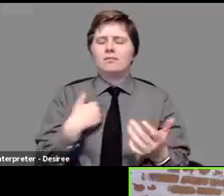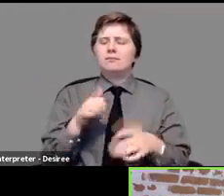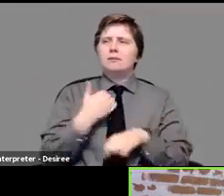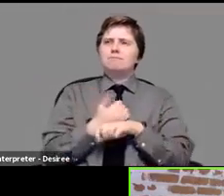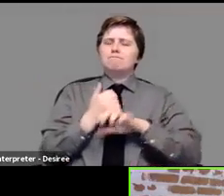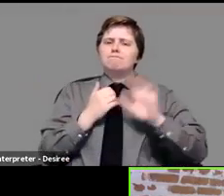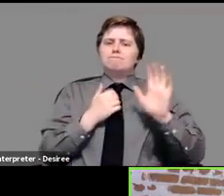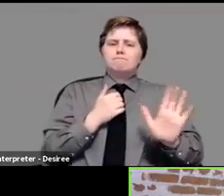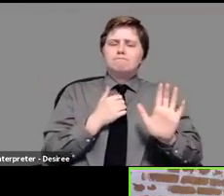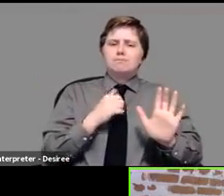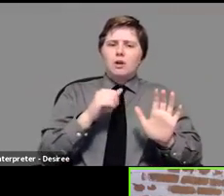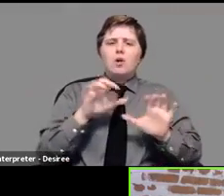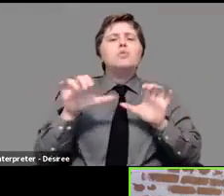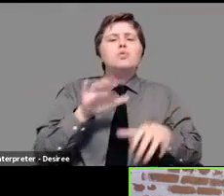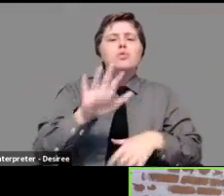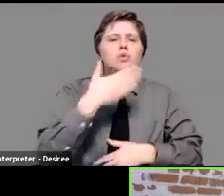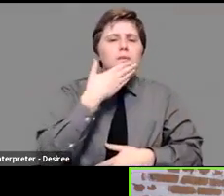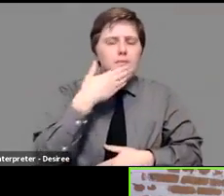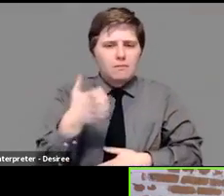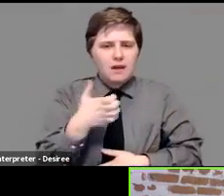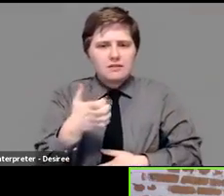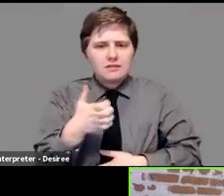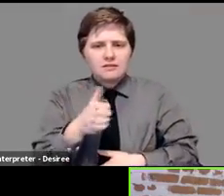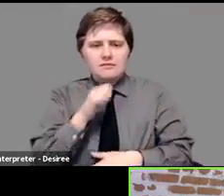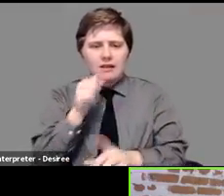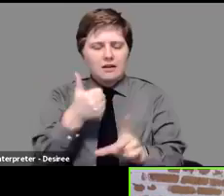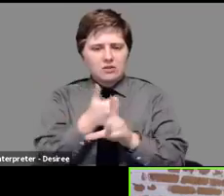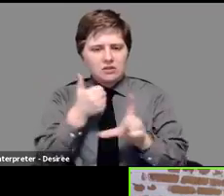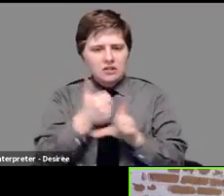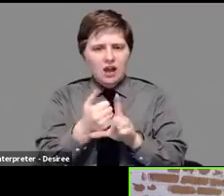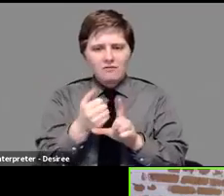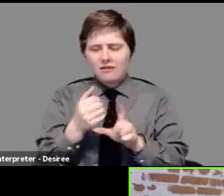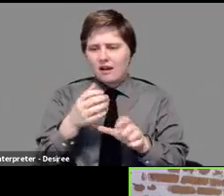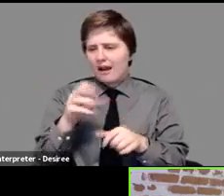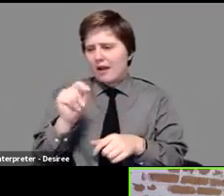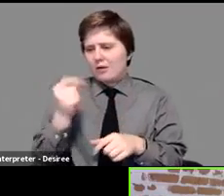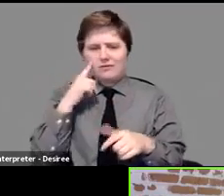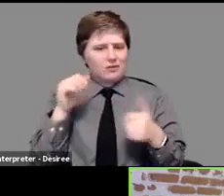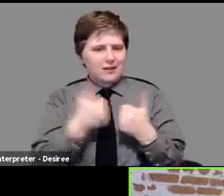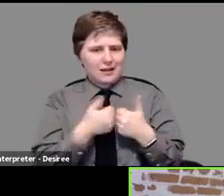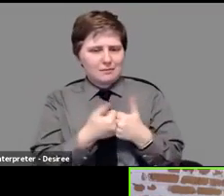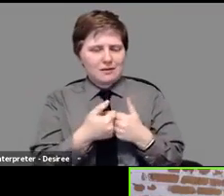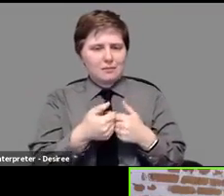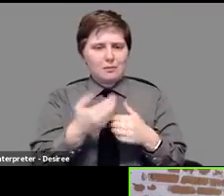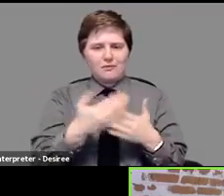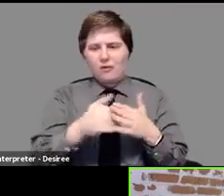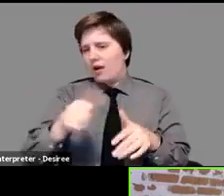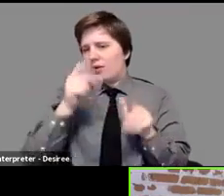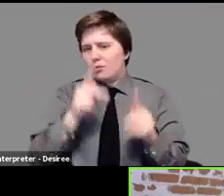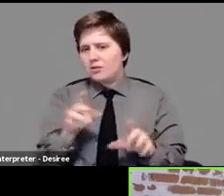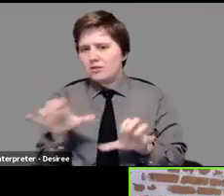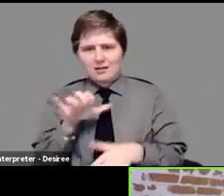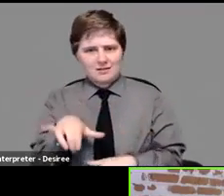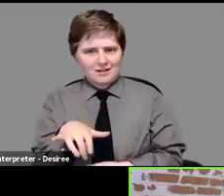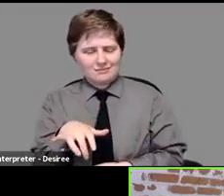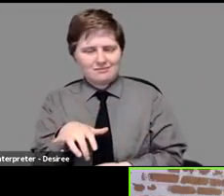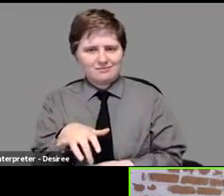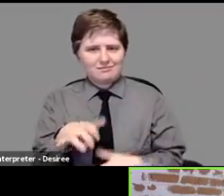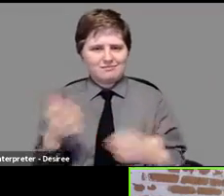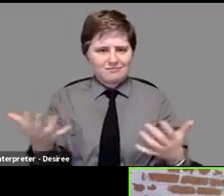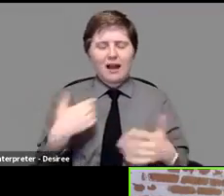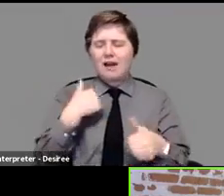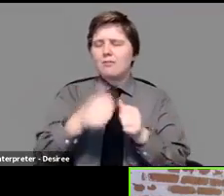don't do your best to not put yourself out of the game before somebody else puts you out. I remember being in a